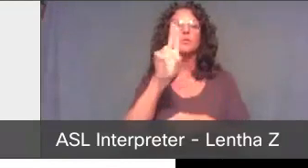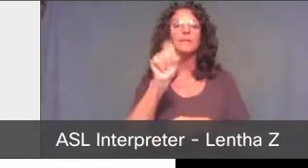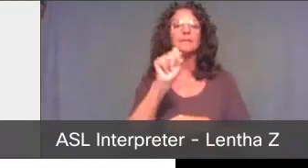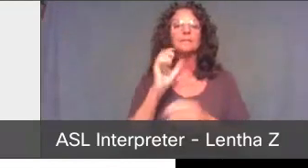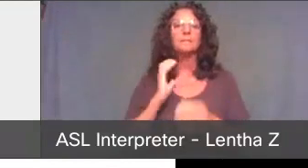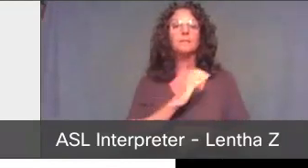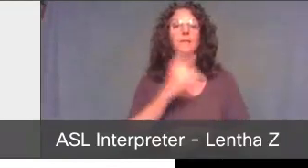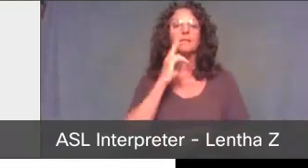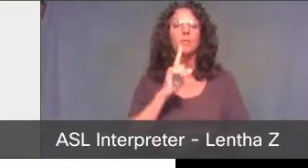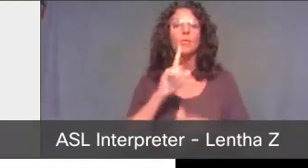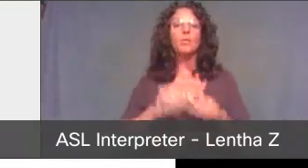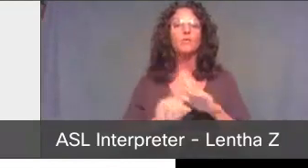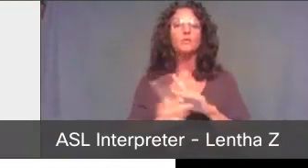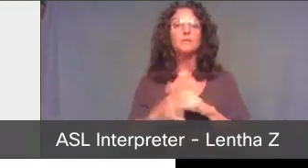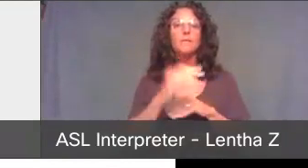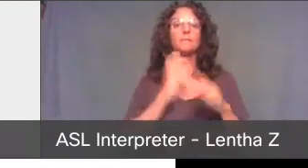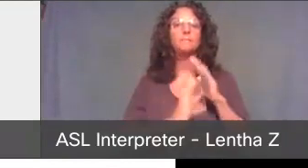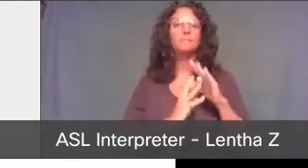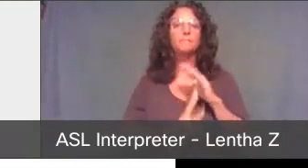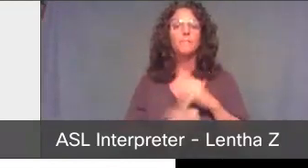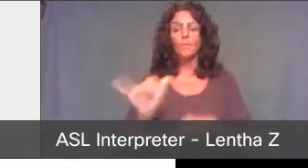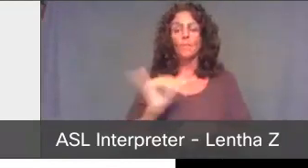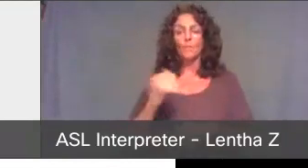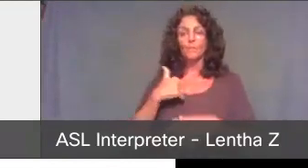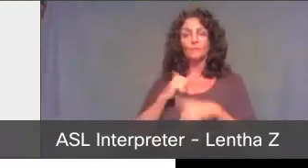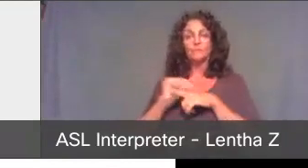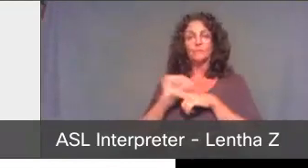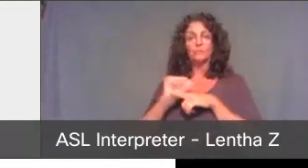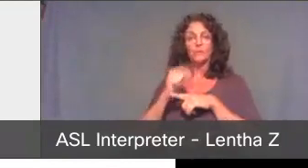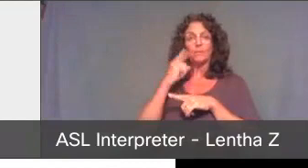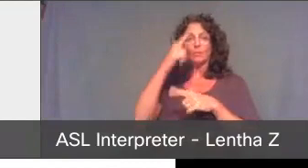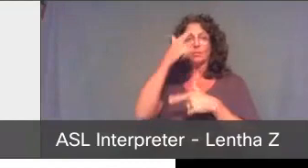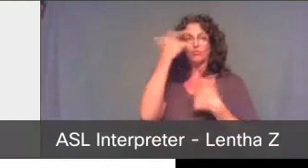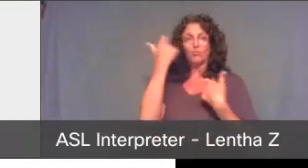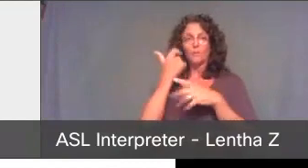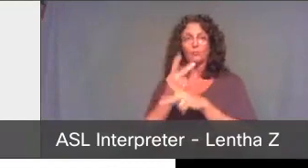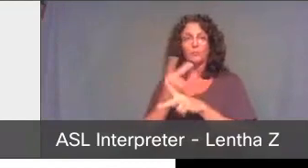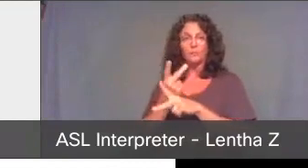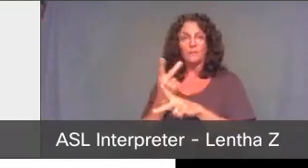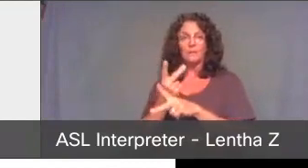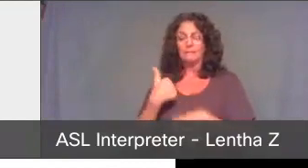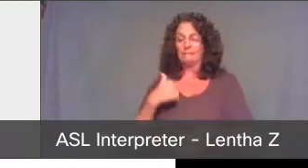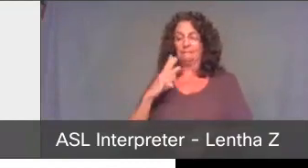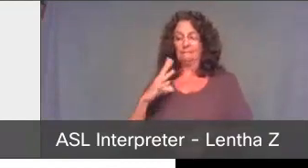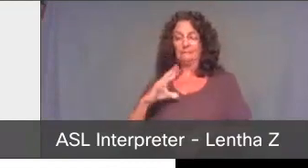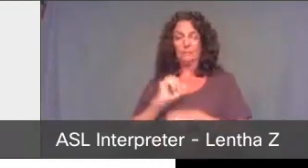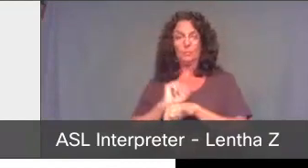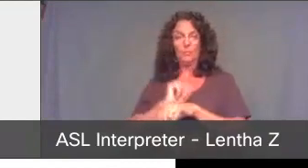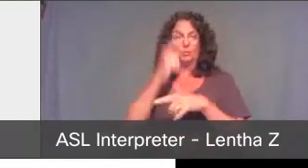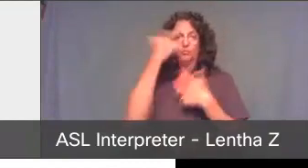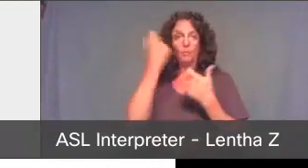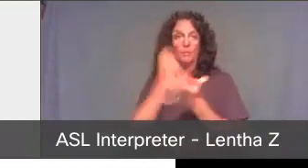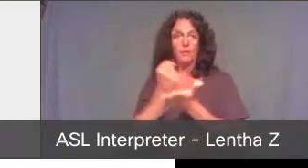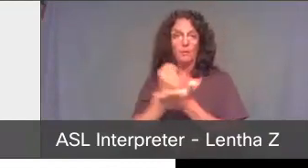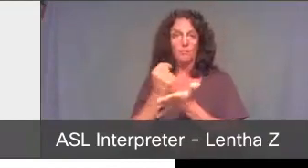Immigrants. I'm also trained in trauma treatment for children and teens, which I was a trauma therapist prior to my work at